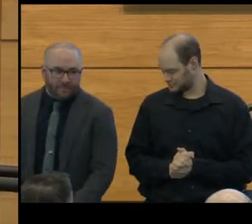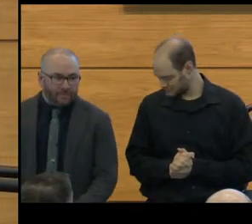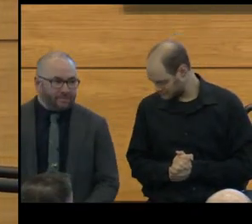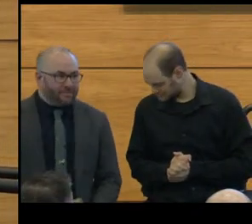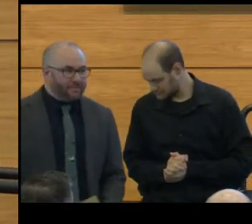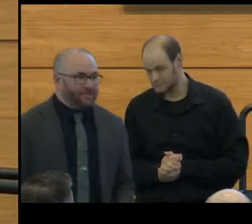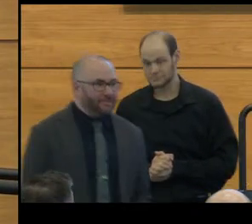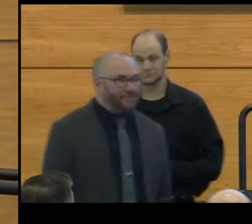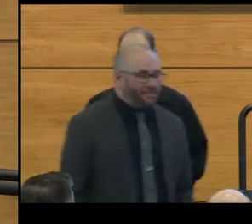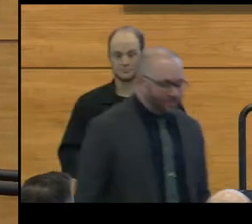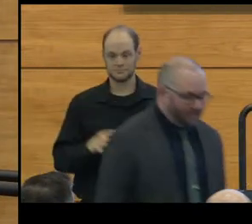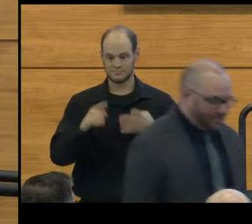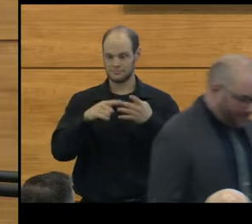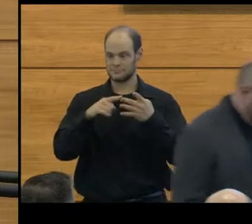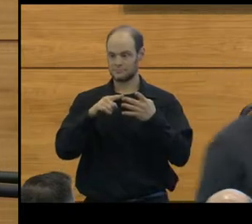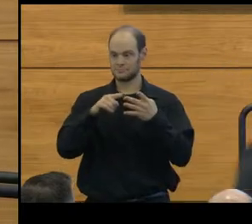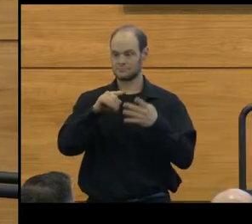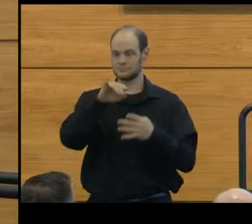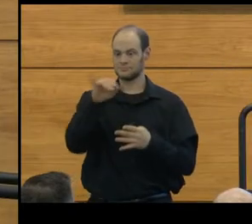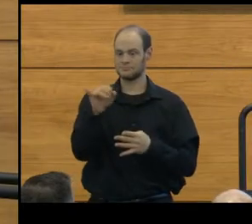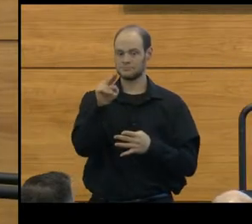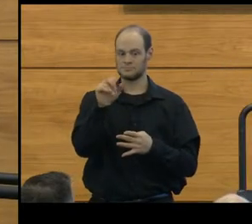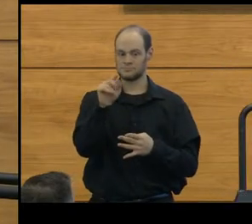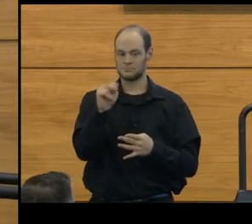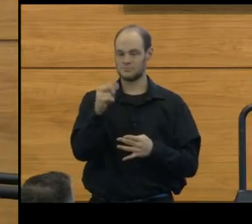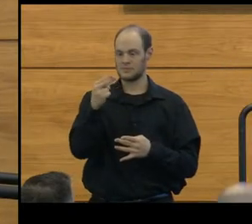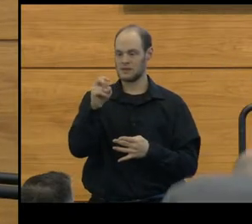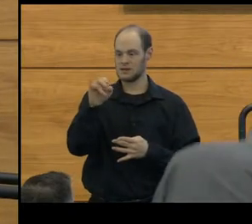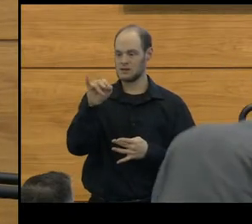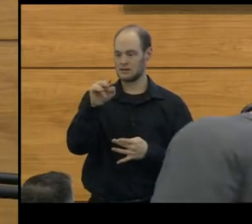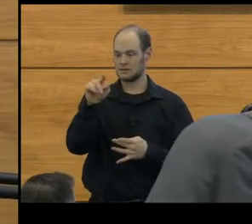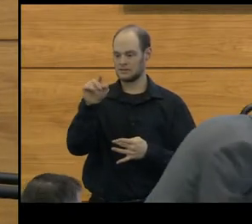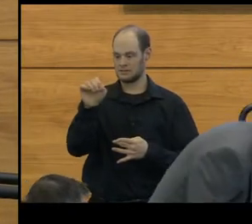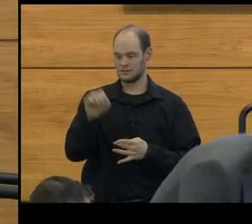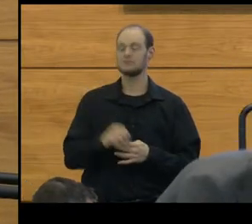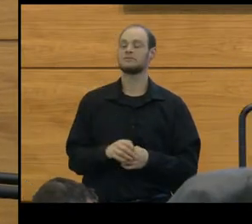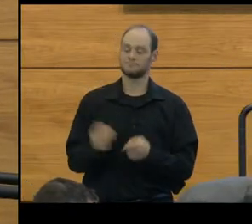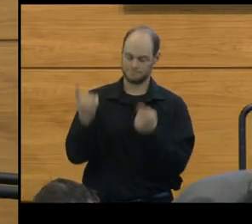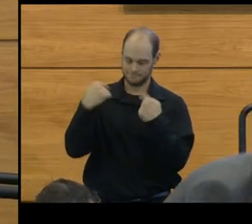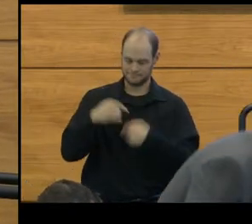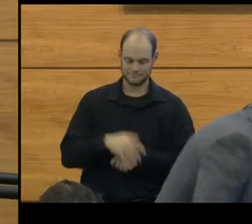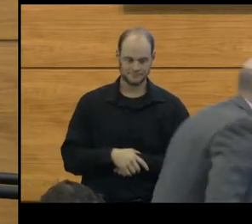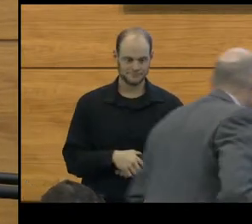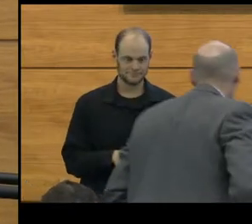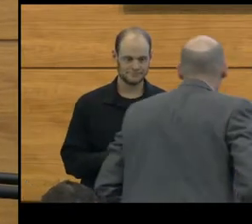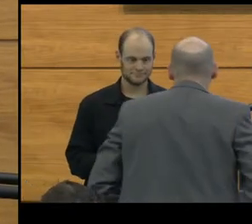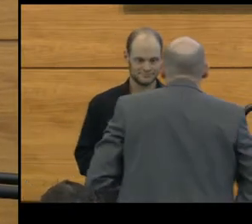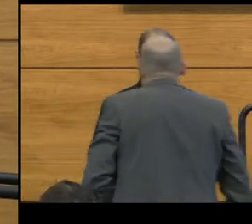Now, will Professor Justin Heinze please join me on that platform?